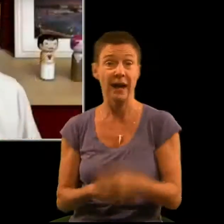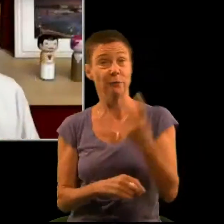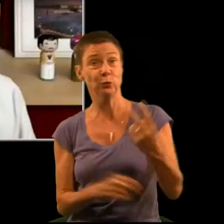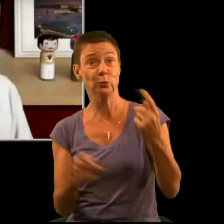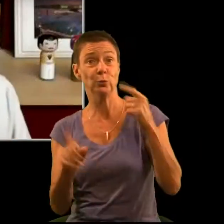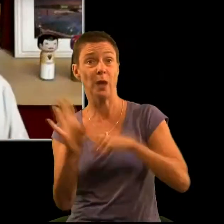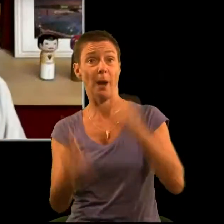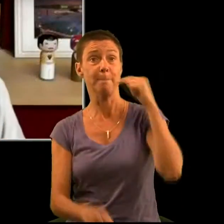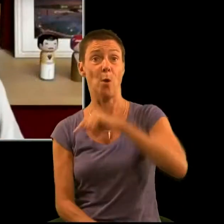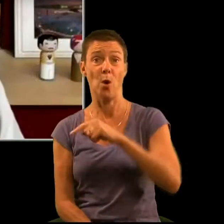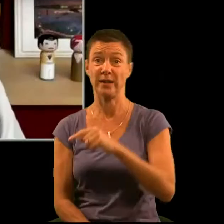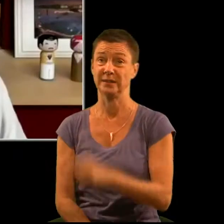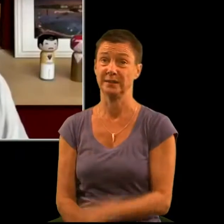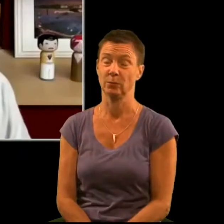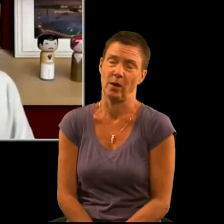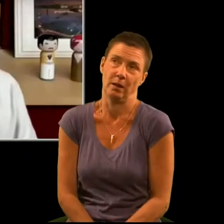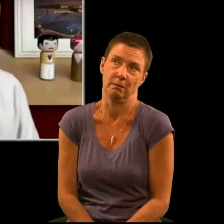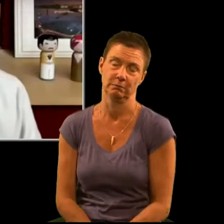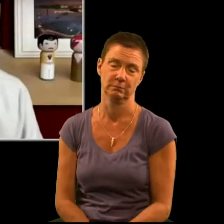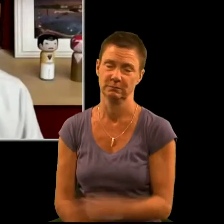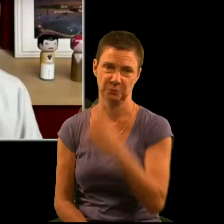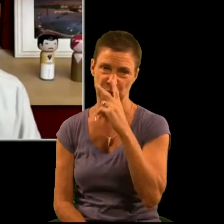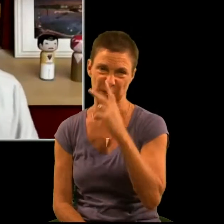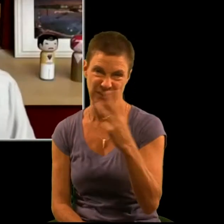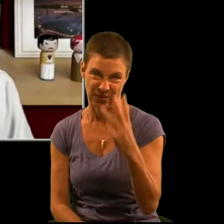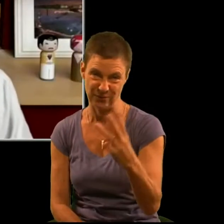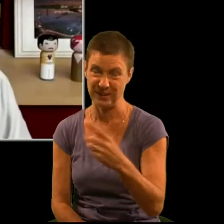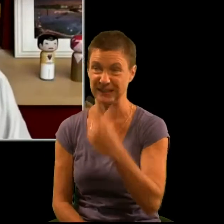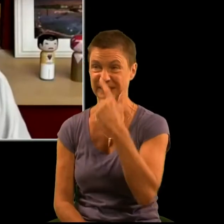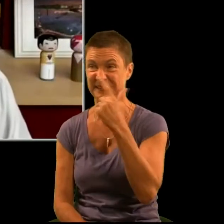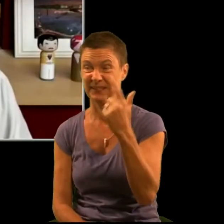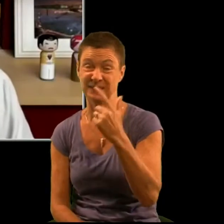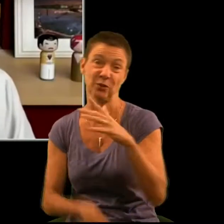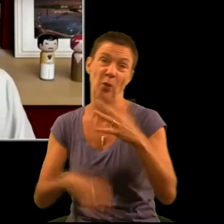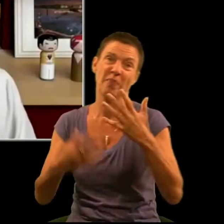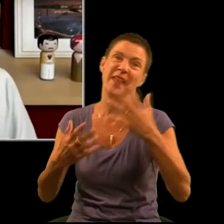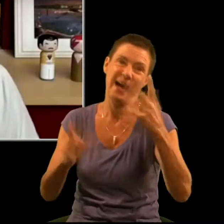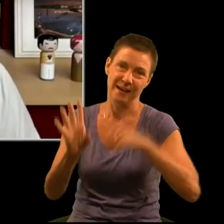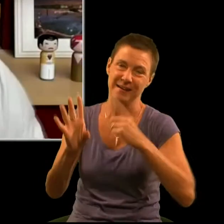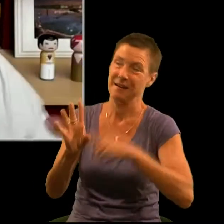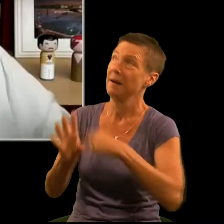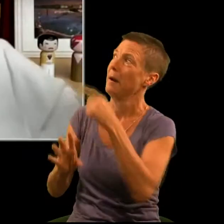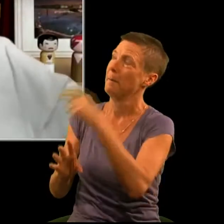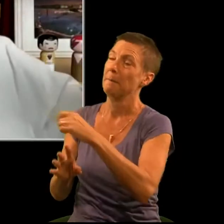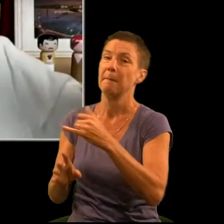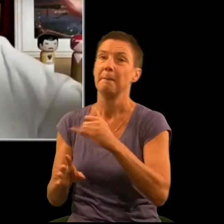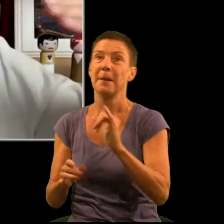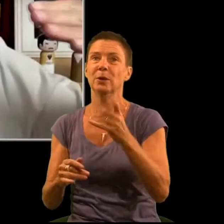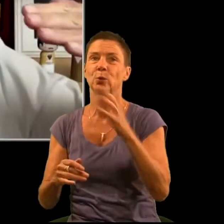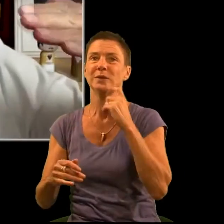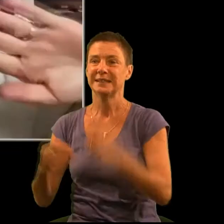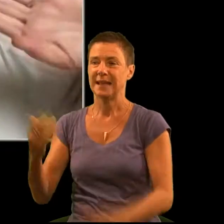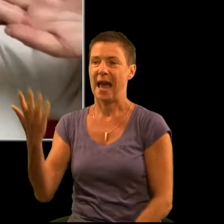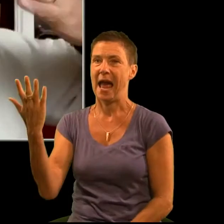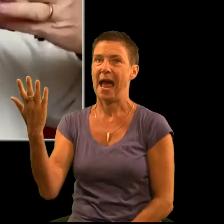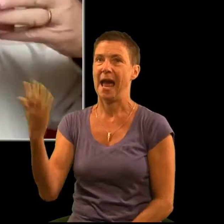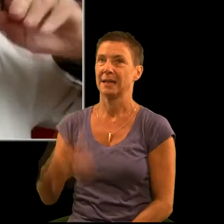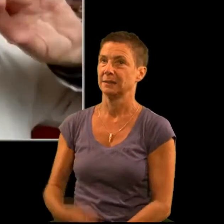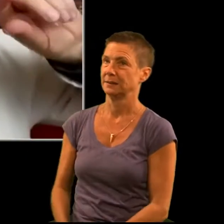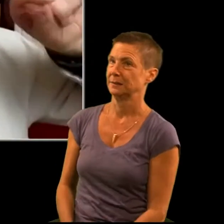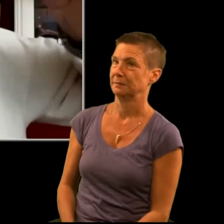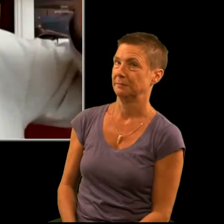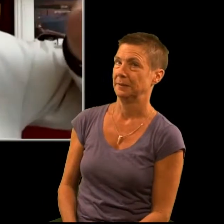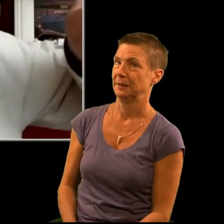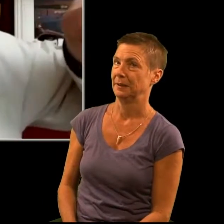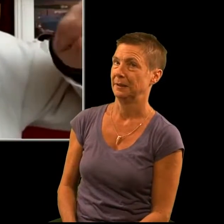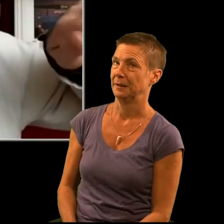boys, so well, I say young, one of them is 23, one is 17, so they might come in, and you may just see a hand coming in. And I